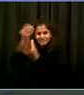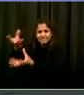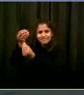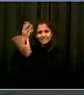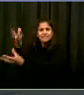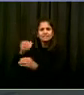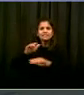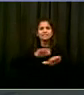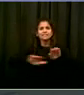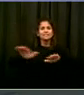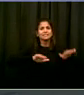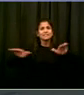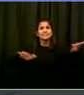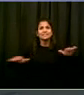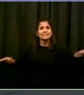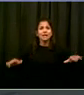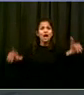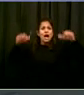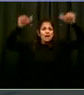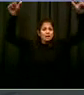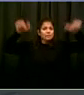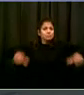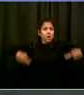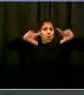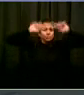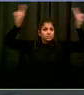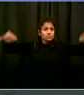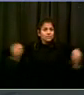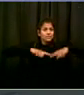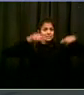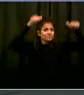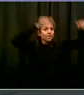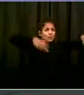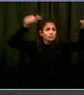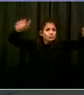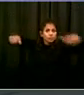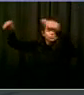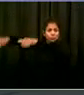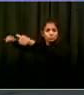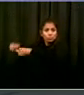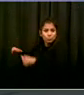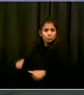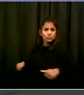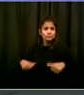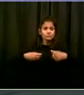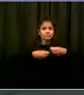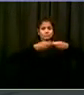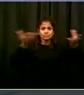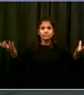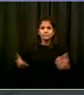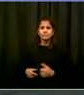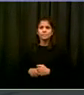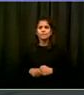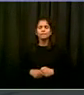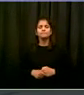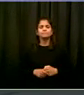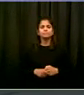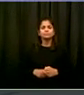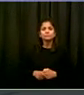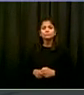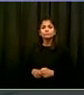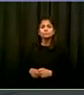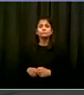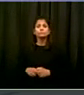restrictions at key intersections in the affected areas. Also, New York City Office of Management, Emergency Management, will be taking action,